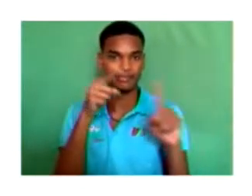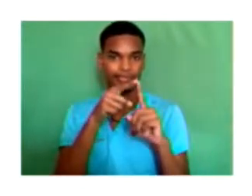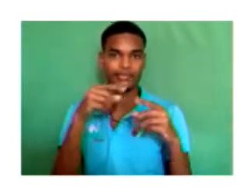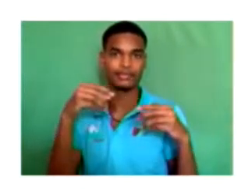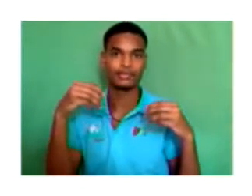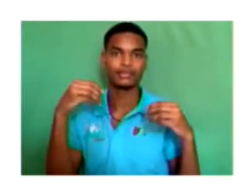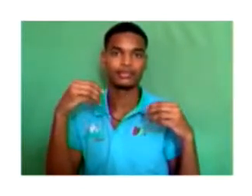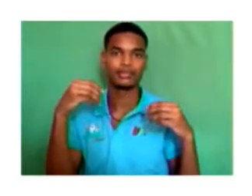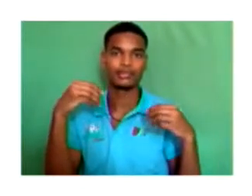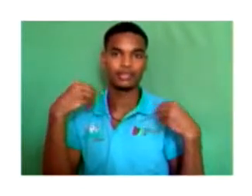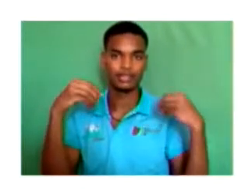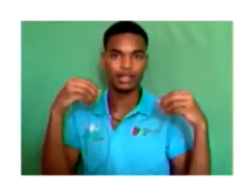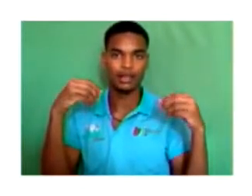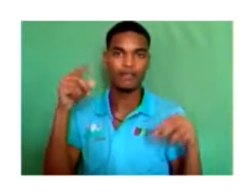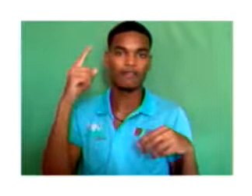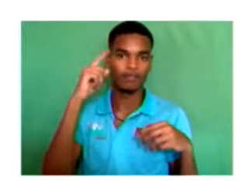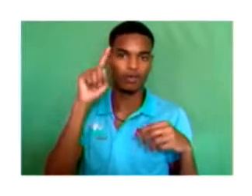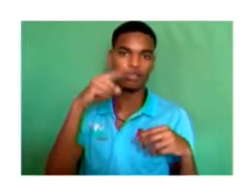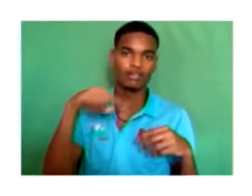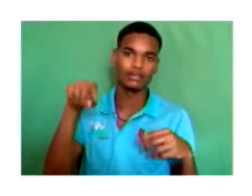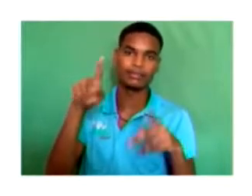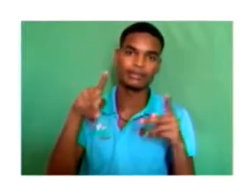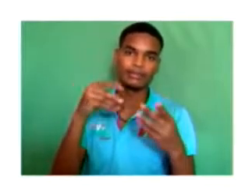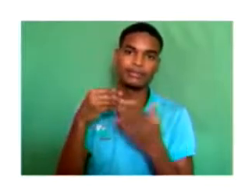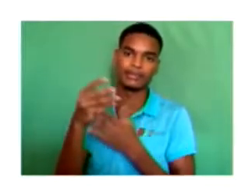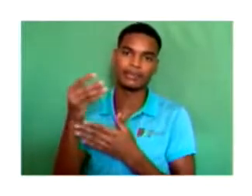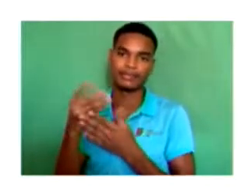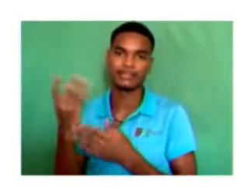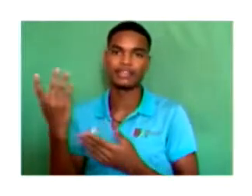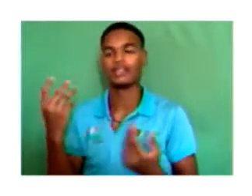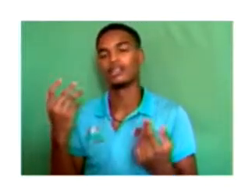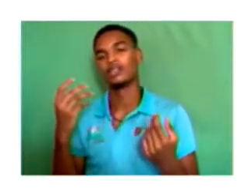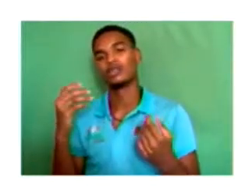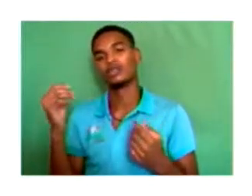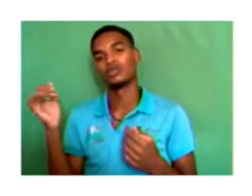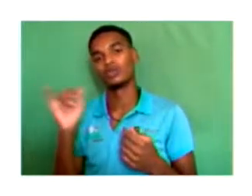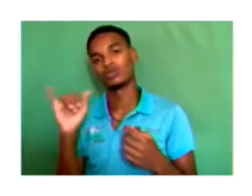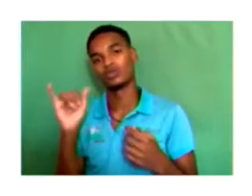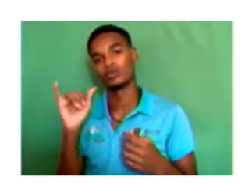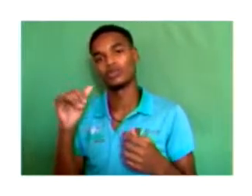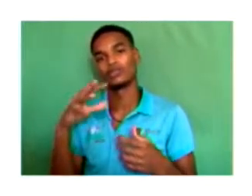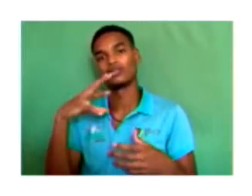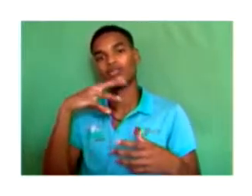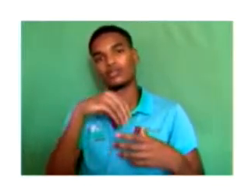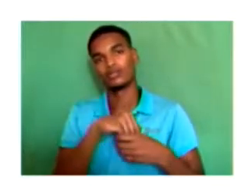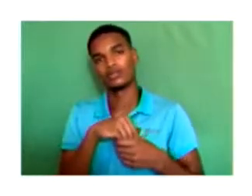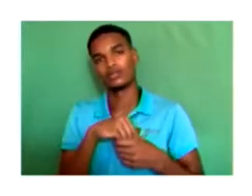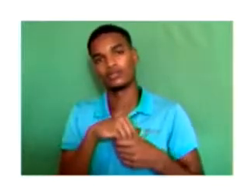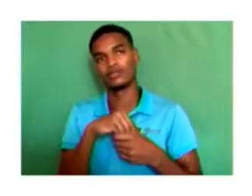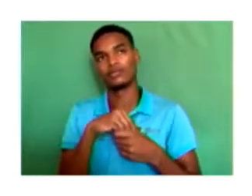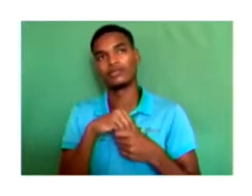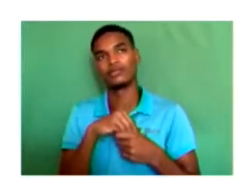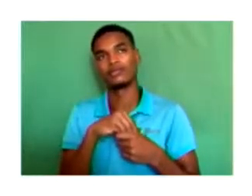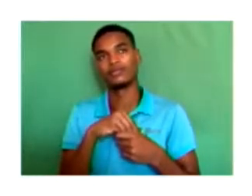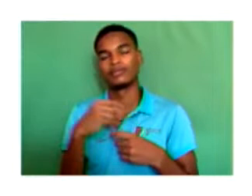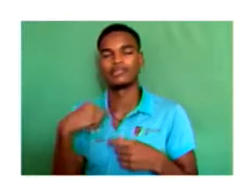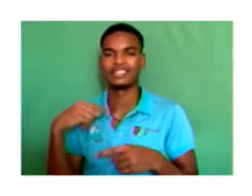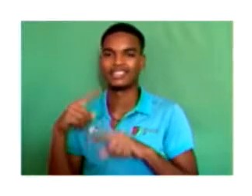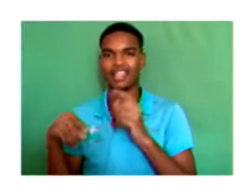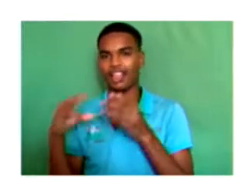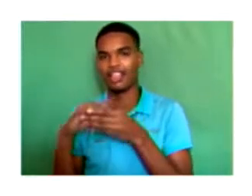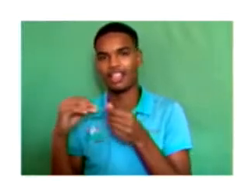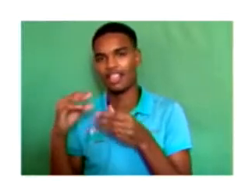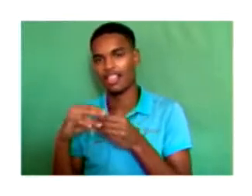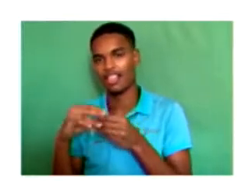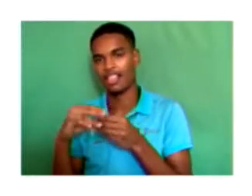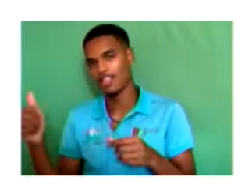There are a few others that aren't on the list that are also in the wings that I can't mention because they're not ready to do so, but there